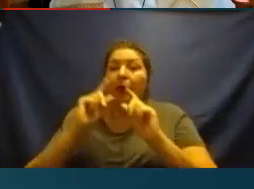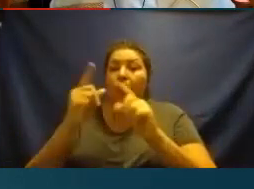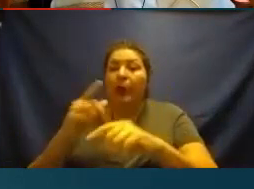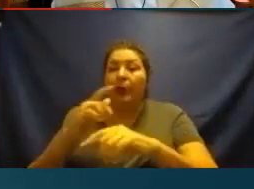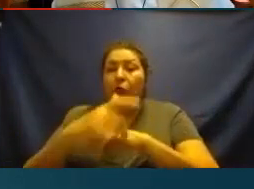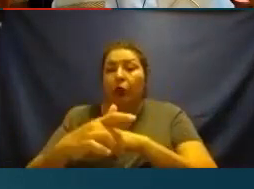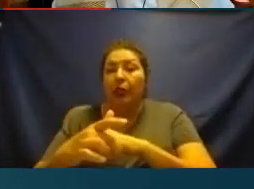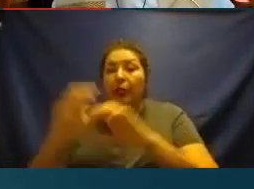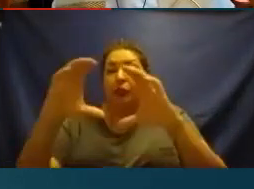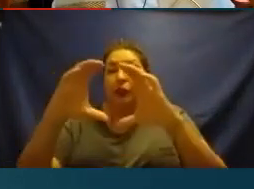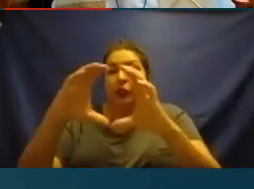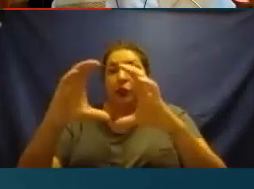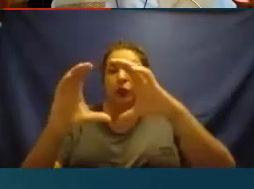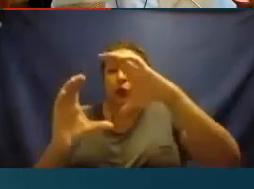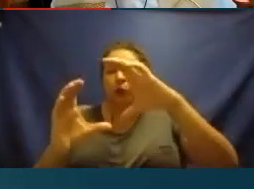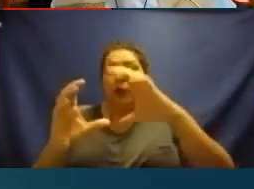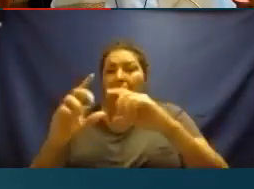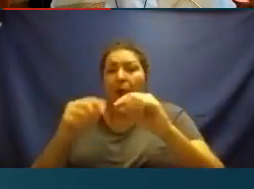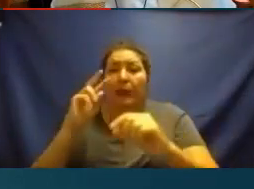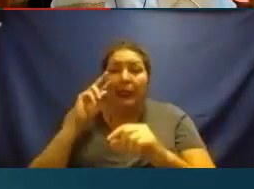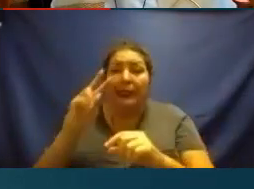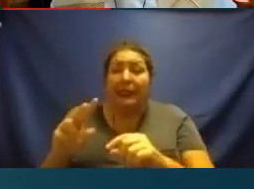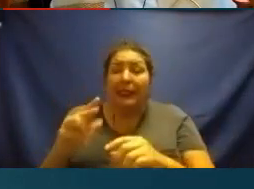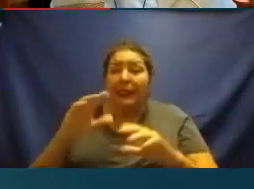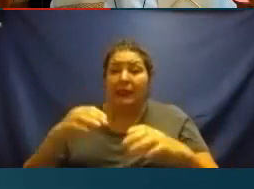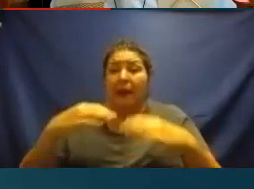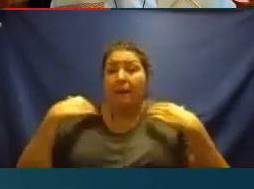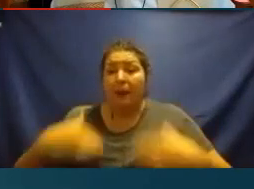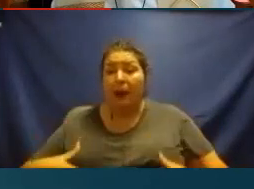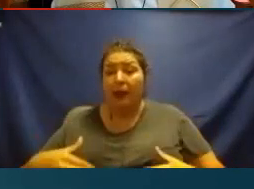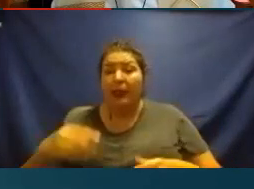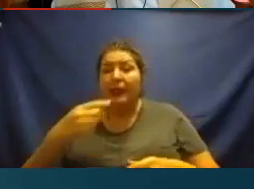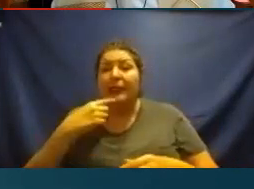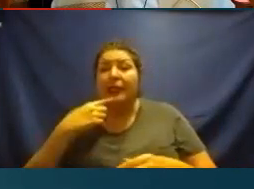not find his body, they came back saying that they